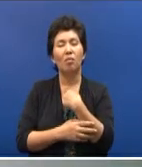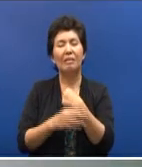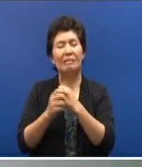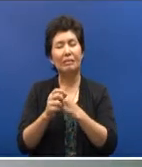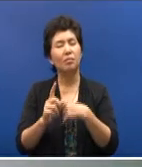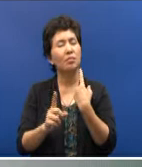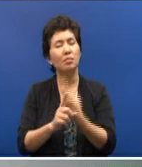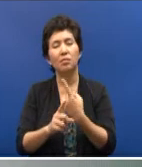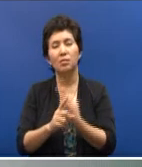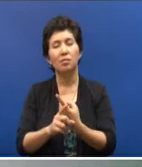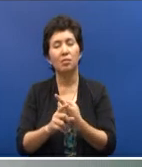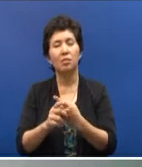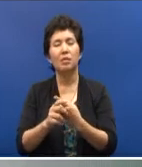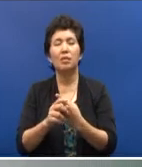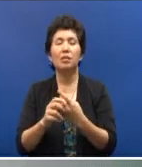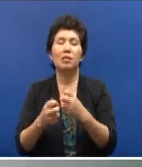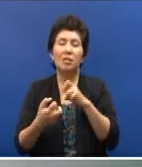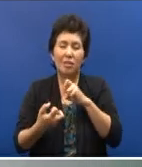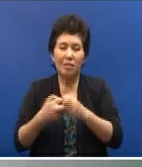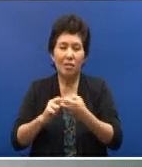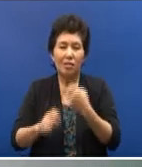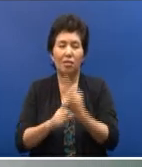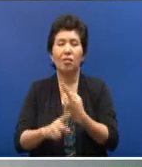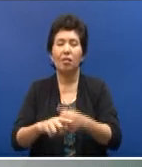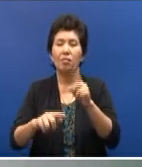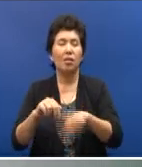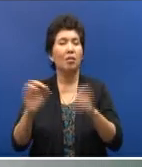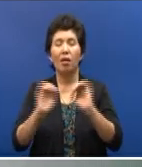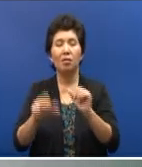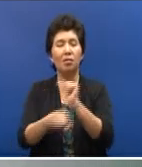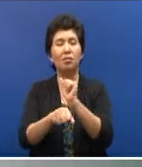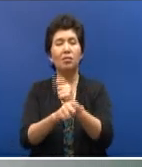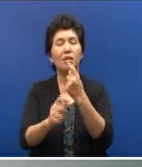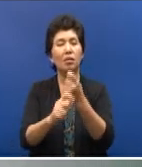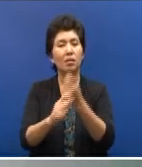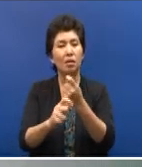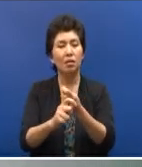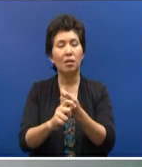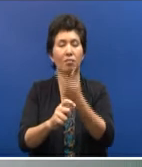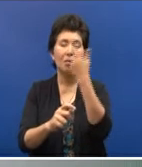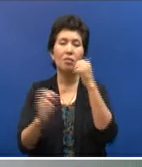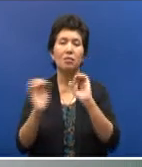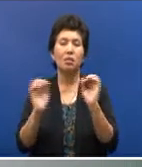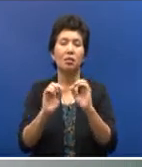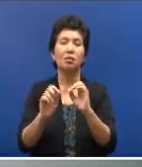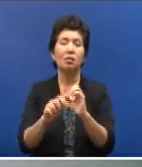daily with poverty, okay, because they cannot hold regular jobs which promise a stable salary.